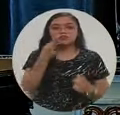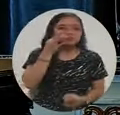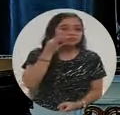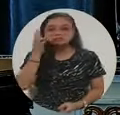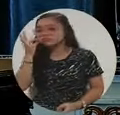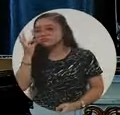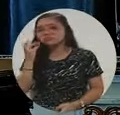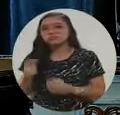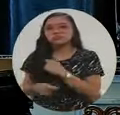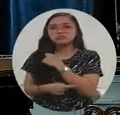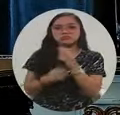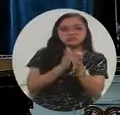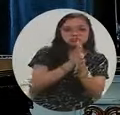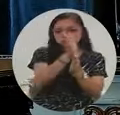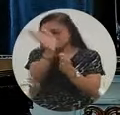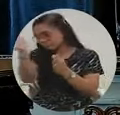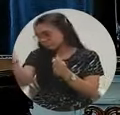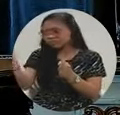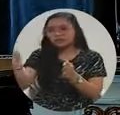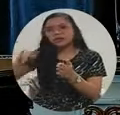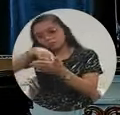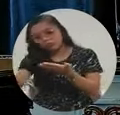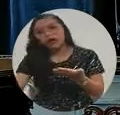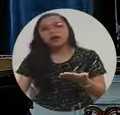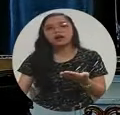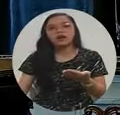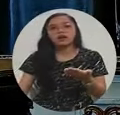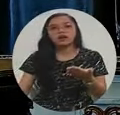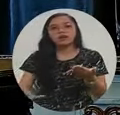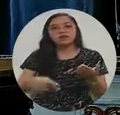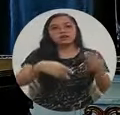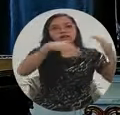And at the end, you will rejoice just like the Apostle Paul.